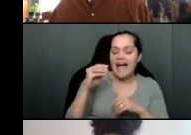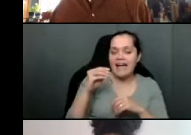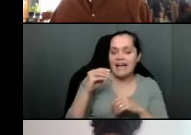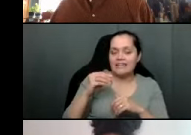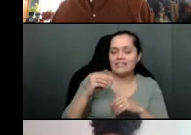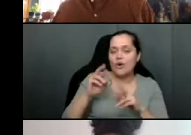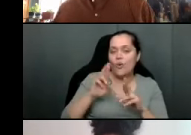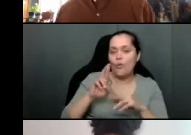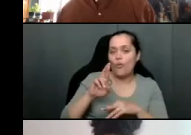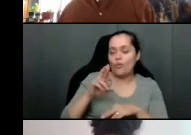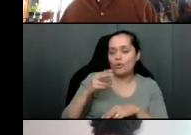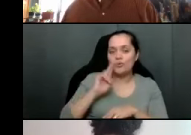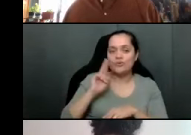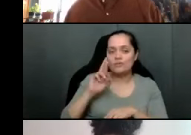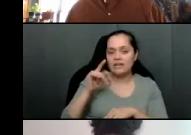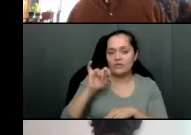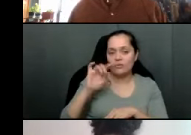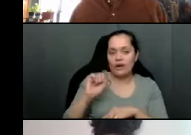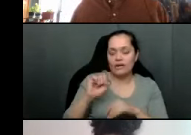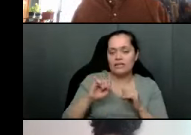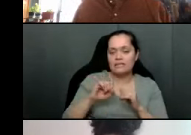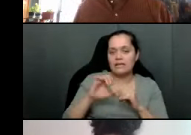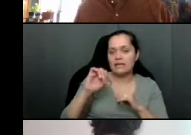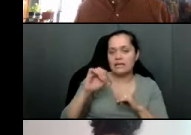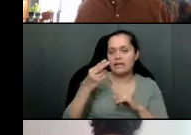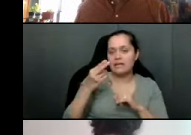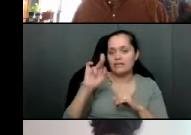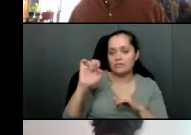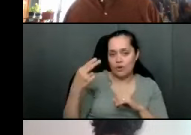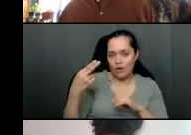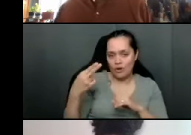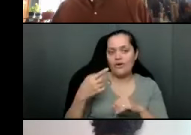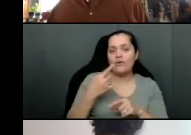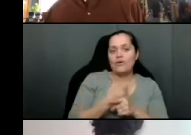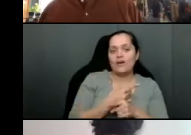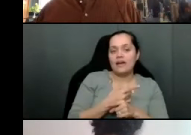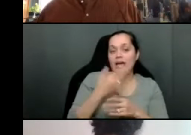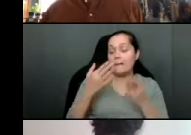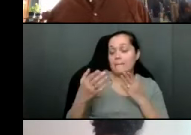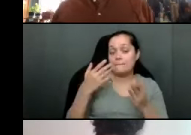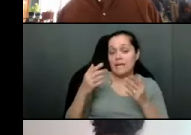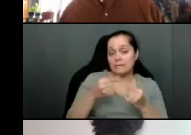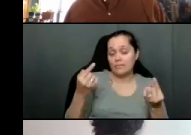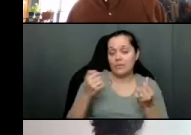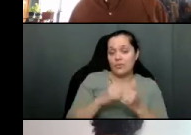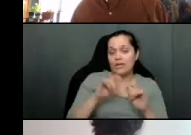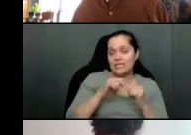Houston Rockets are the team hated most in Oklahoma or in Utah. And maybe rivalry with